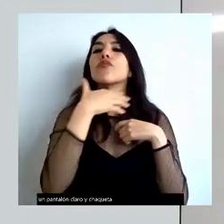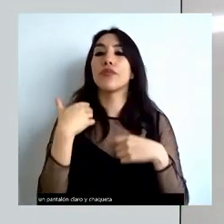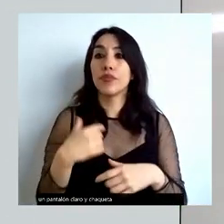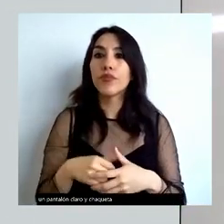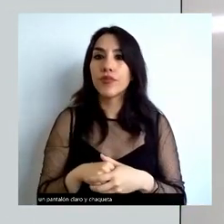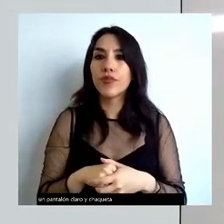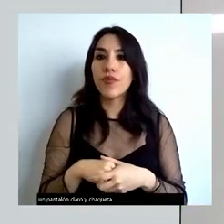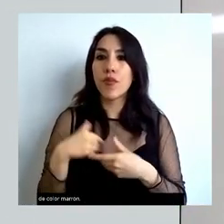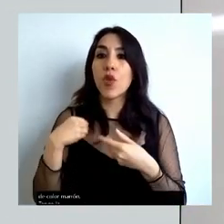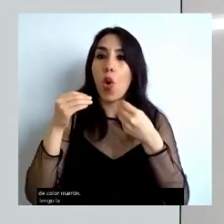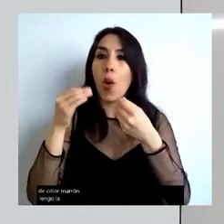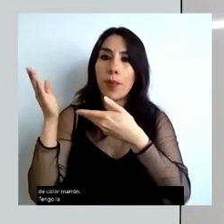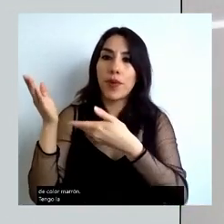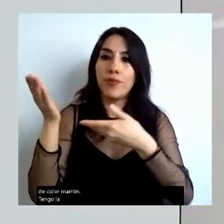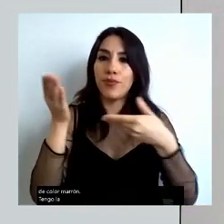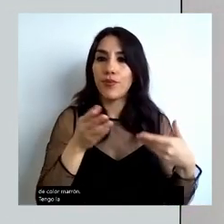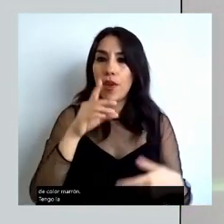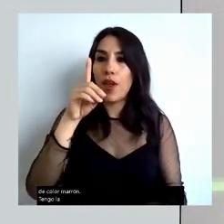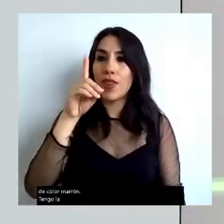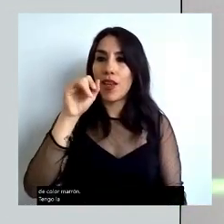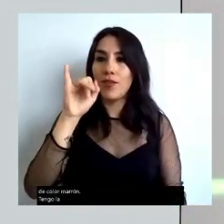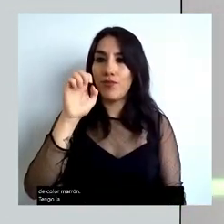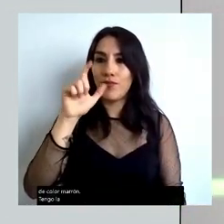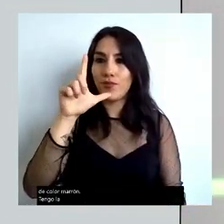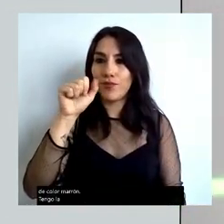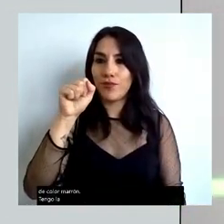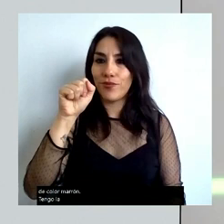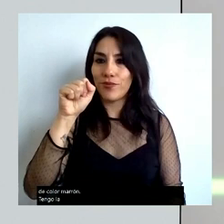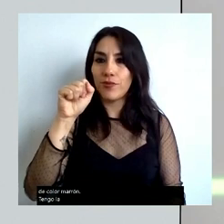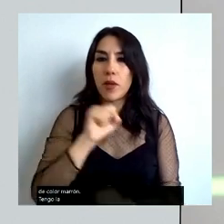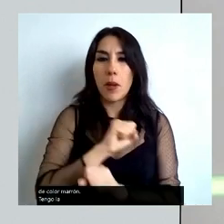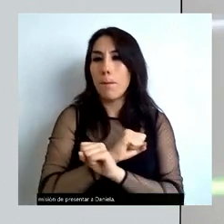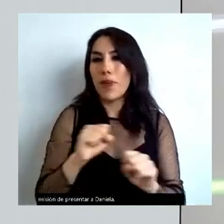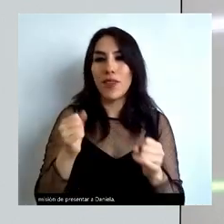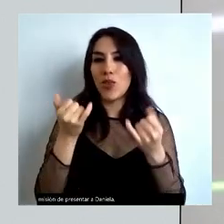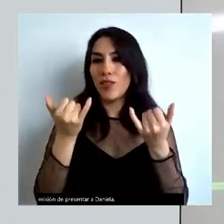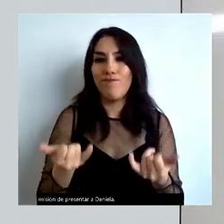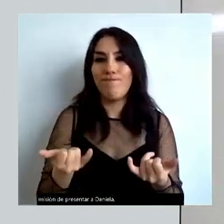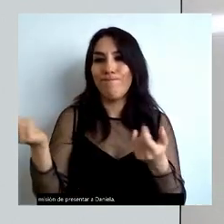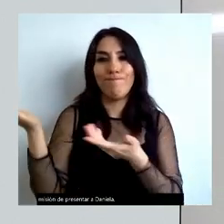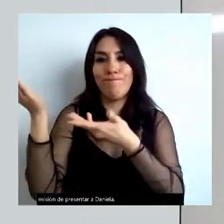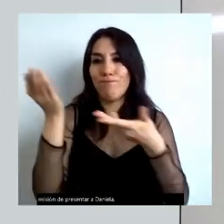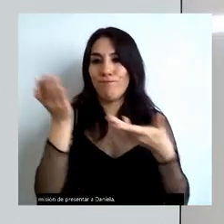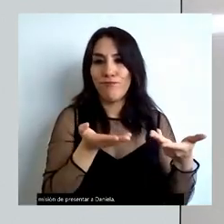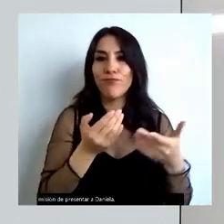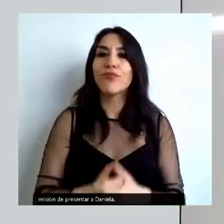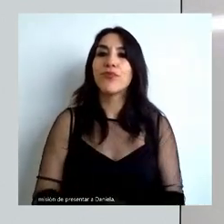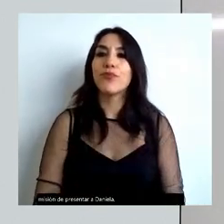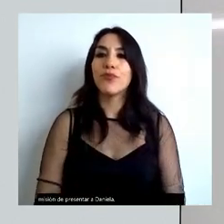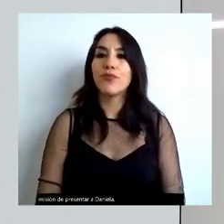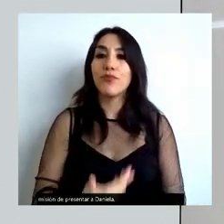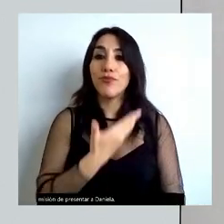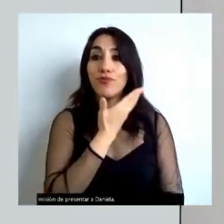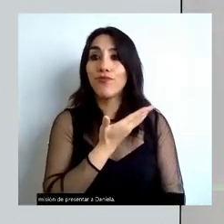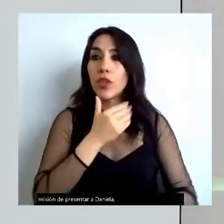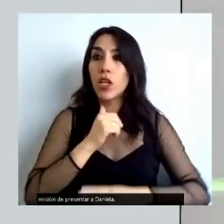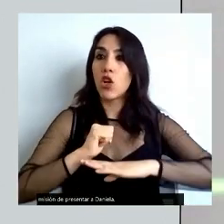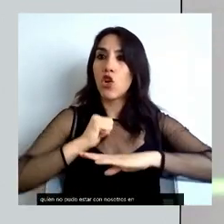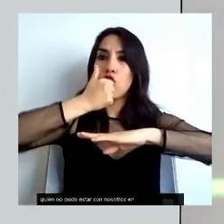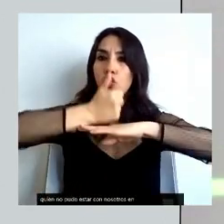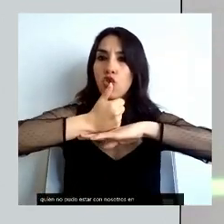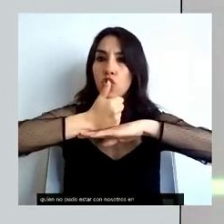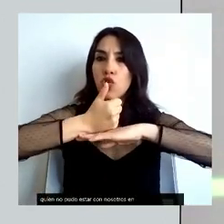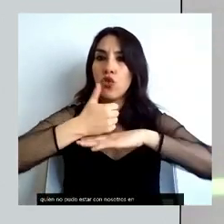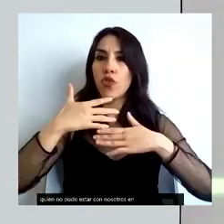I have the special mission of introducing Daniela Bas, who unfortunately could not be with us live today. Daniela is Director of